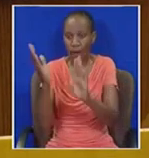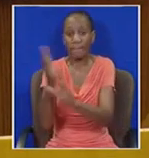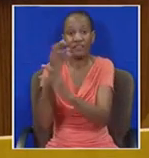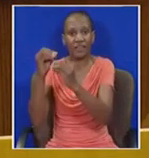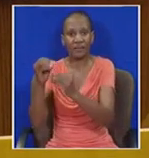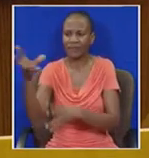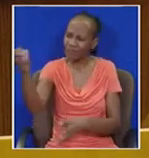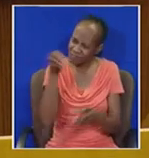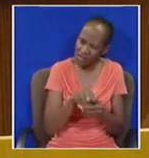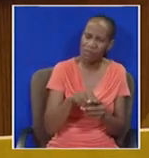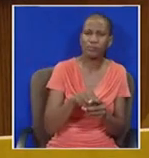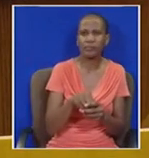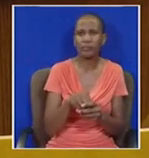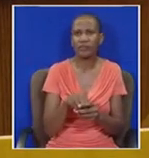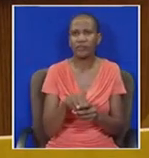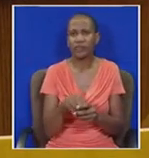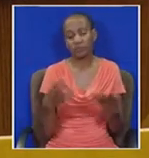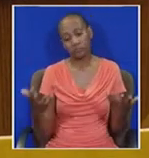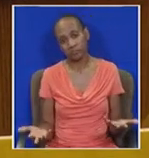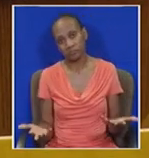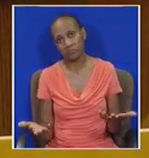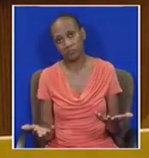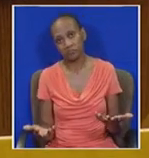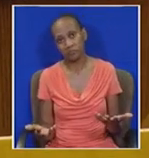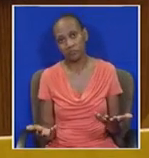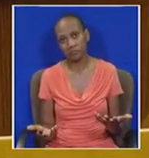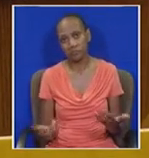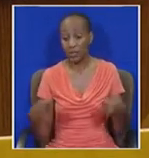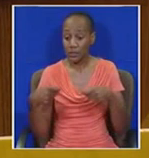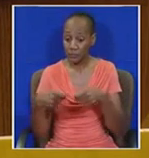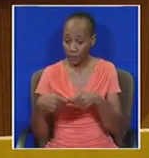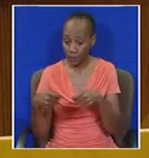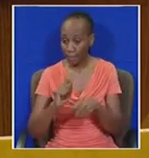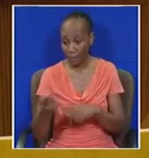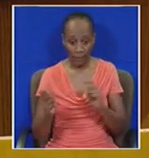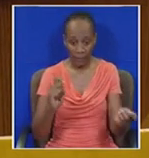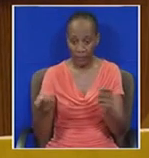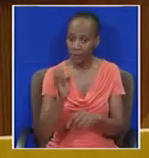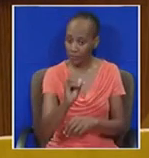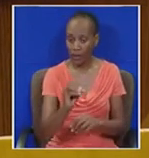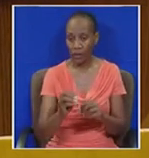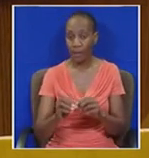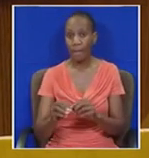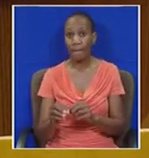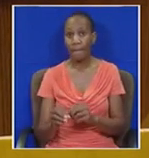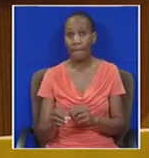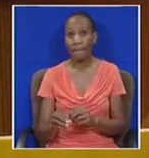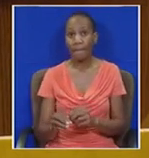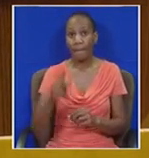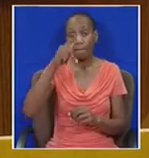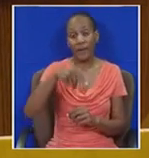sector. We also, there's enough incentives at the moment. The Public Finance Management Act